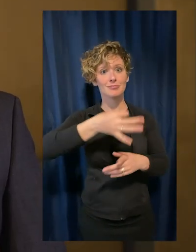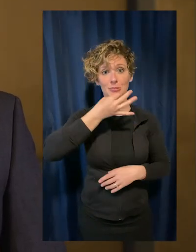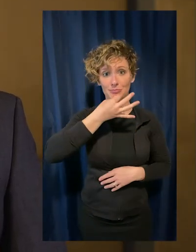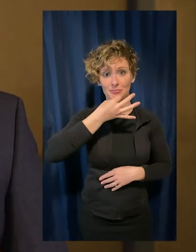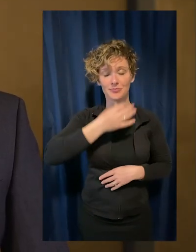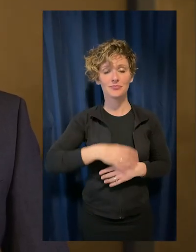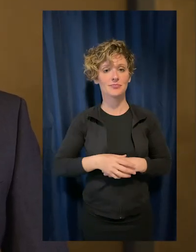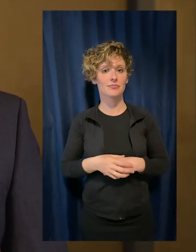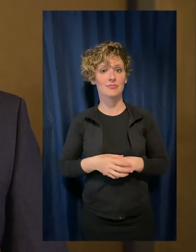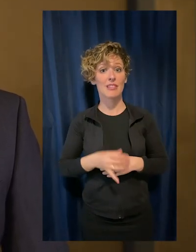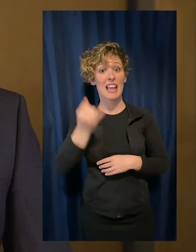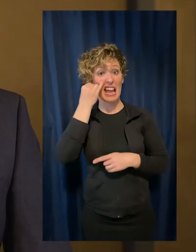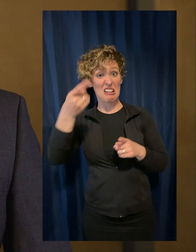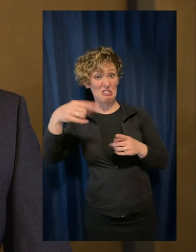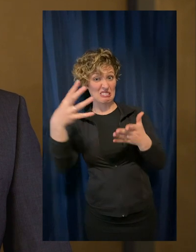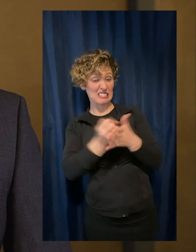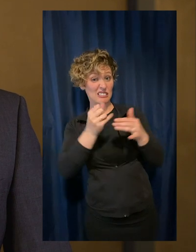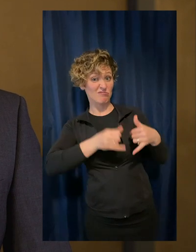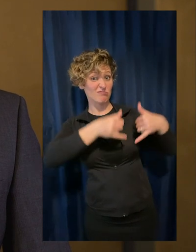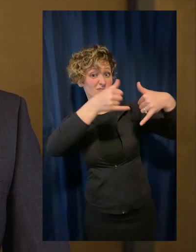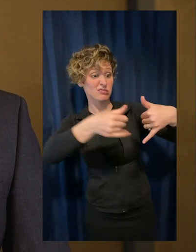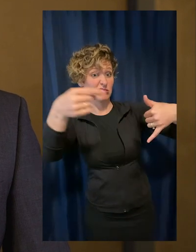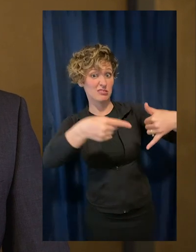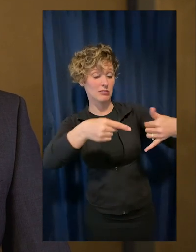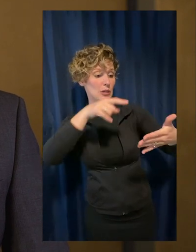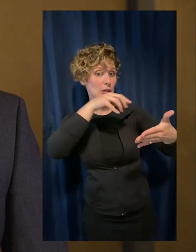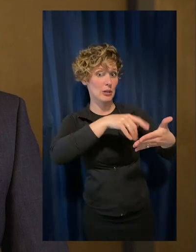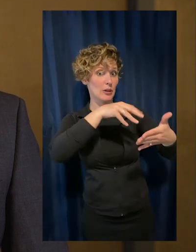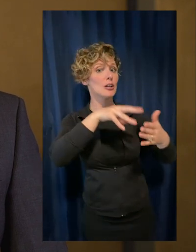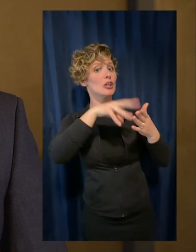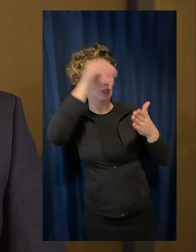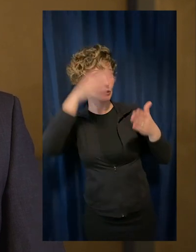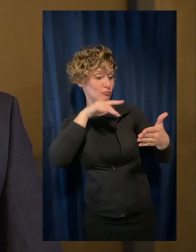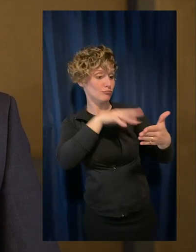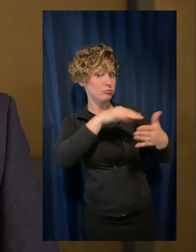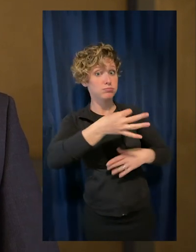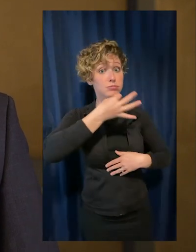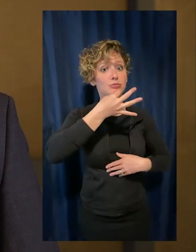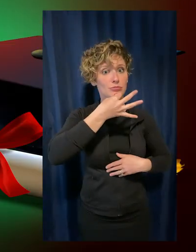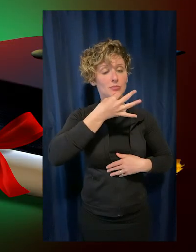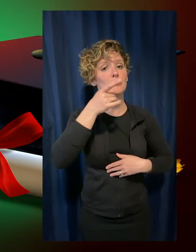have accomplished to get the award. Now let's all give a warm welcome to Catherine Pesqua.